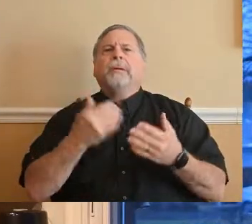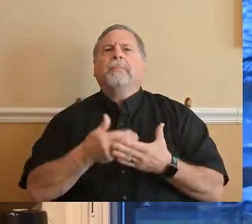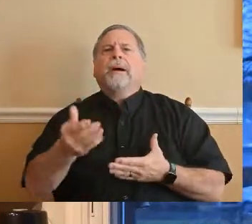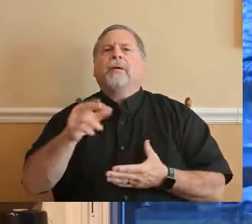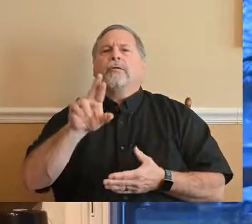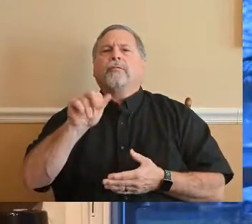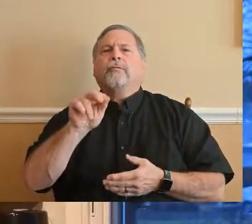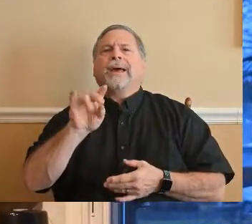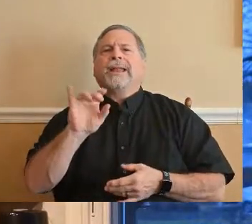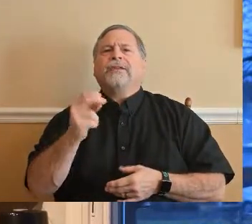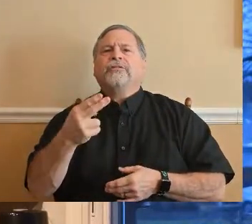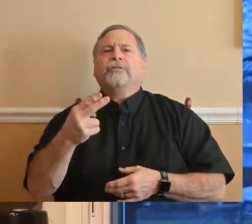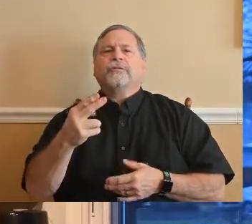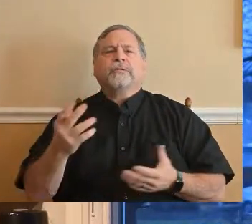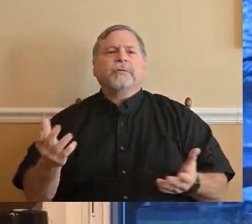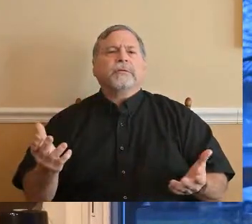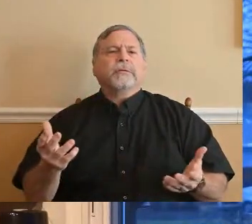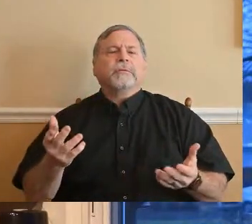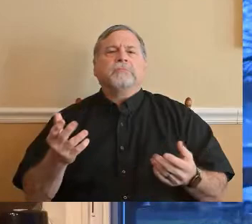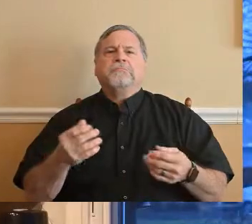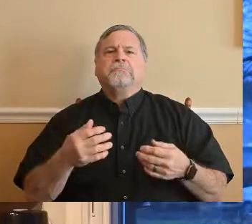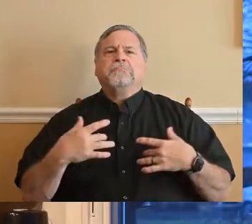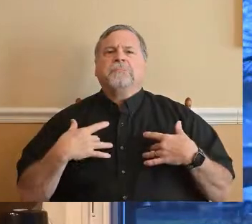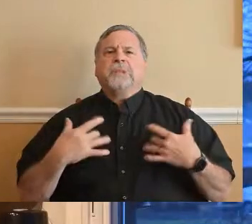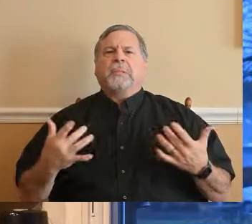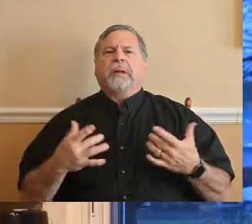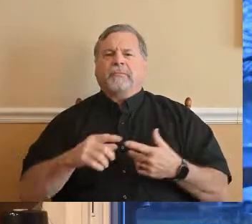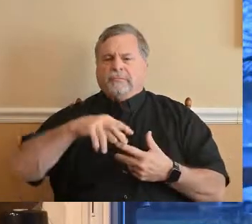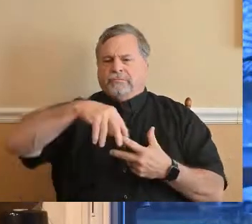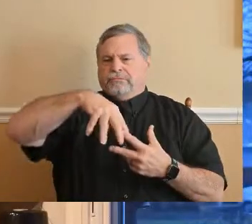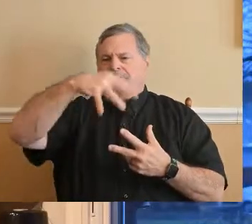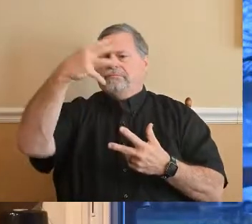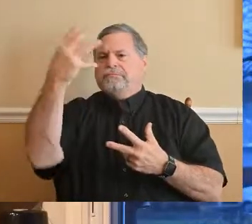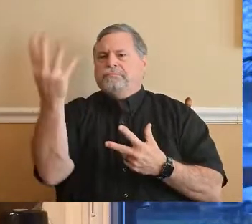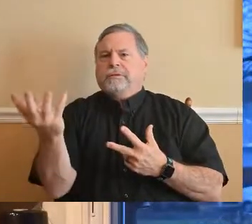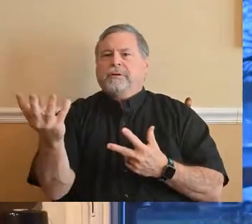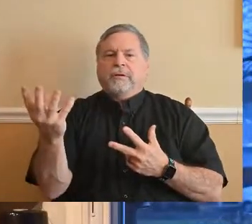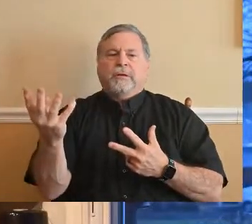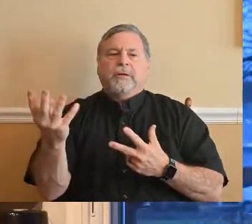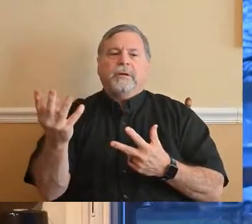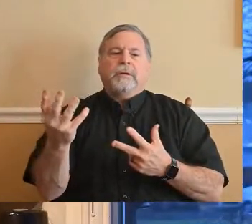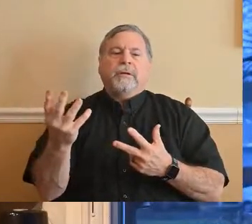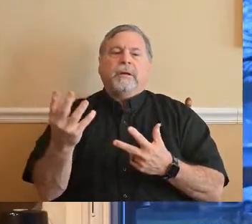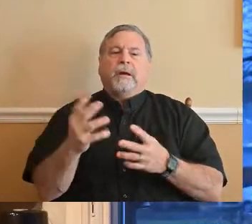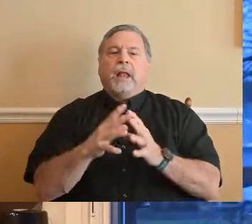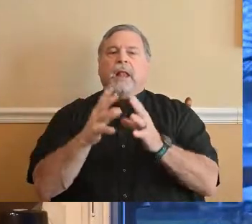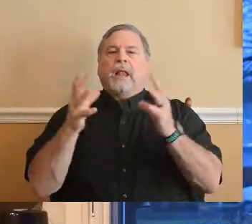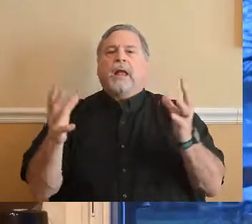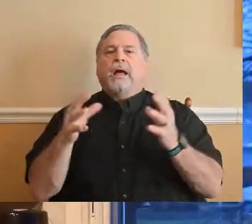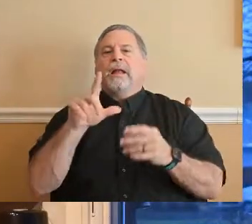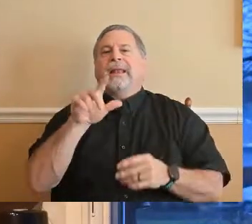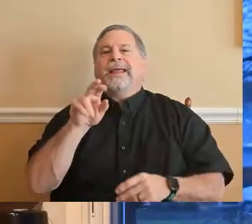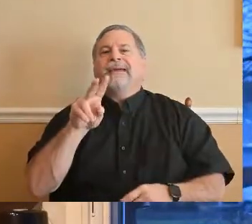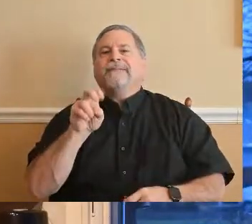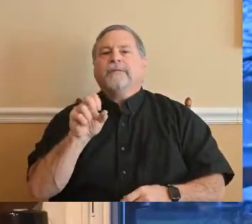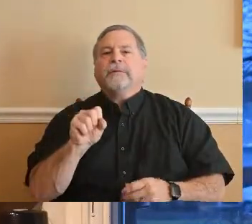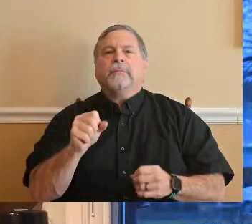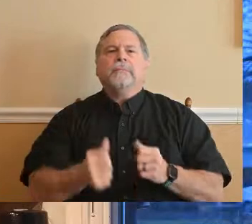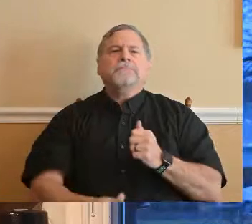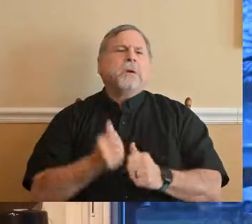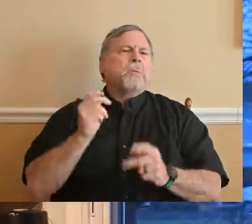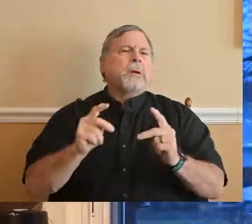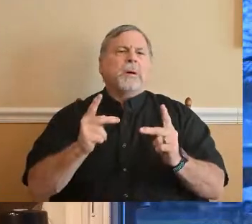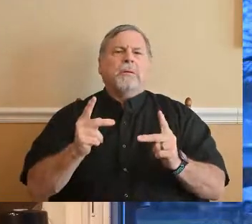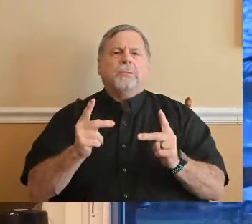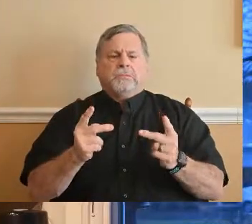buy radishes, but radishes come typically with a large stem. And you should end up with a whole bunch of leaves. And